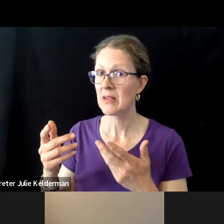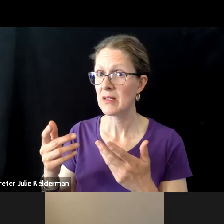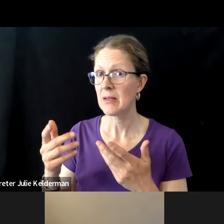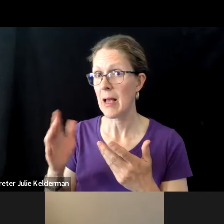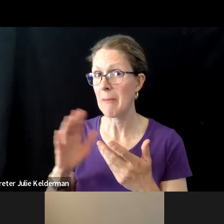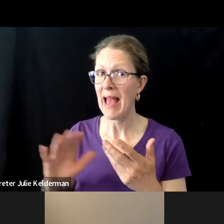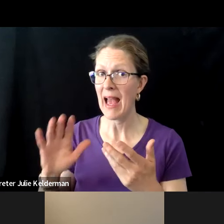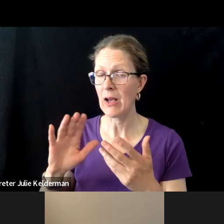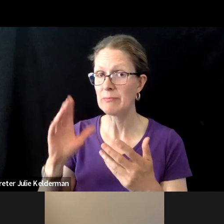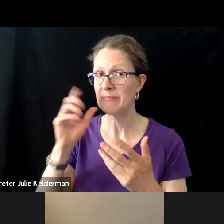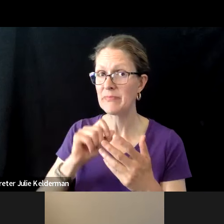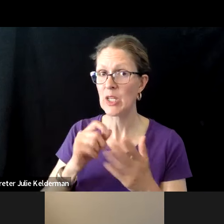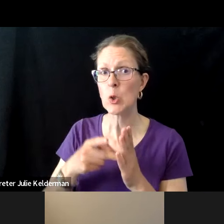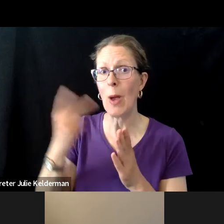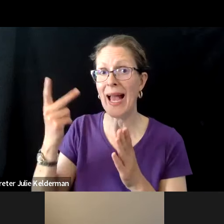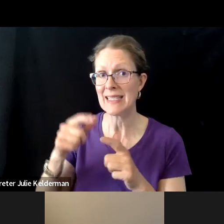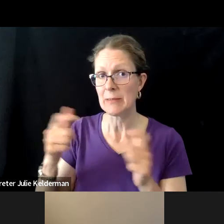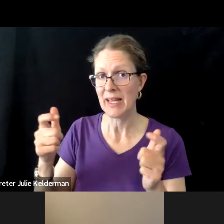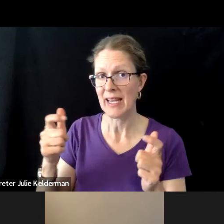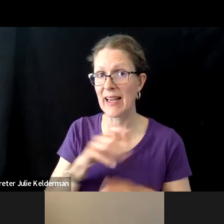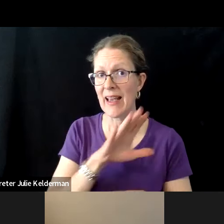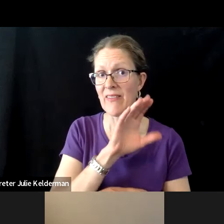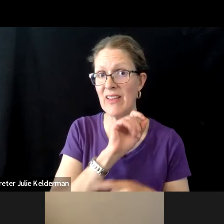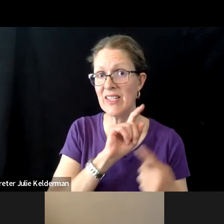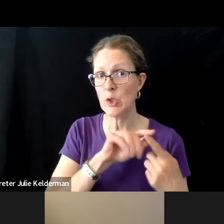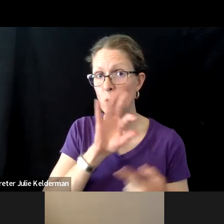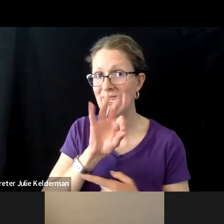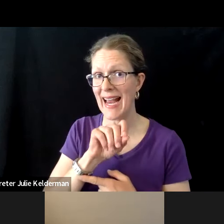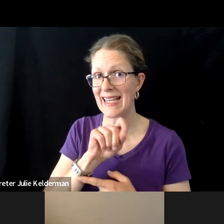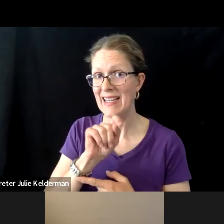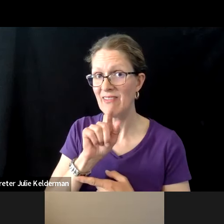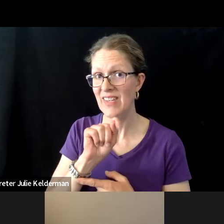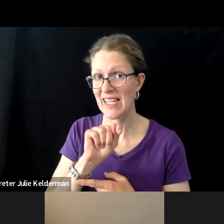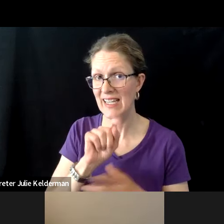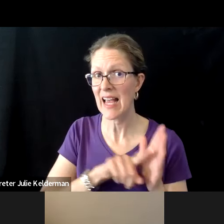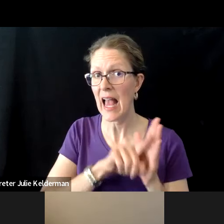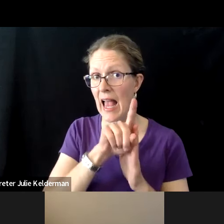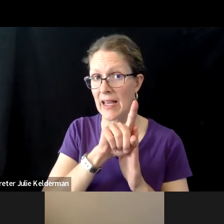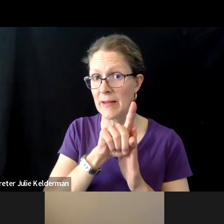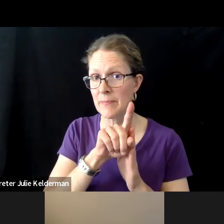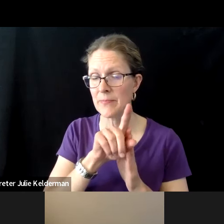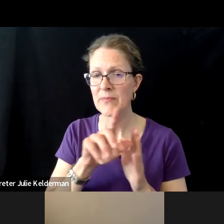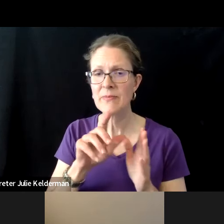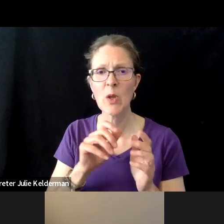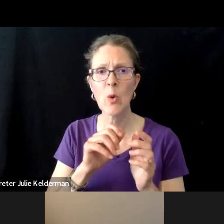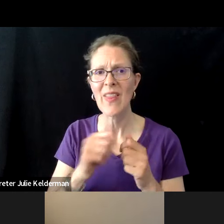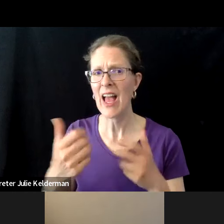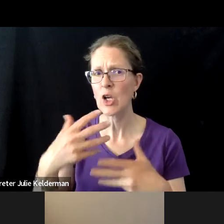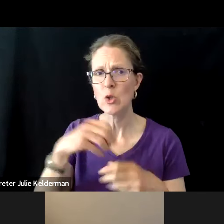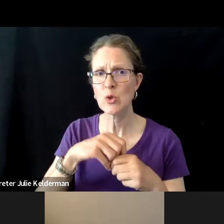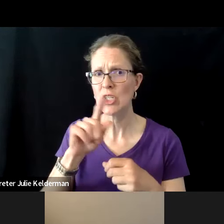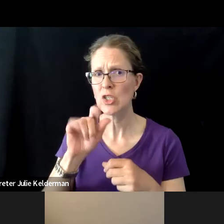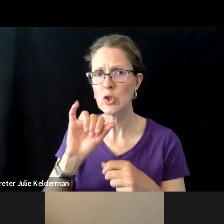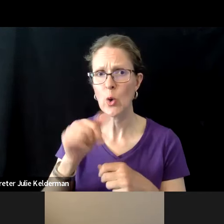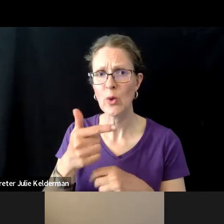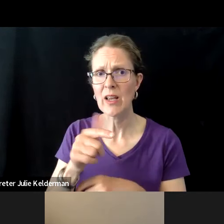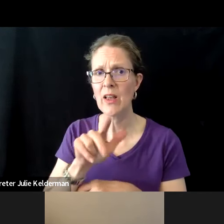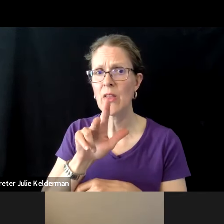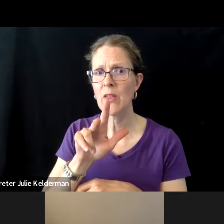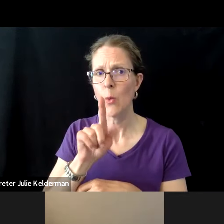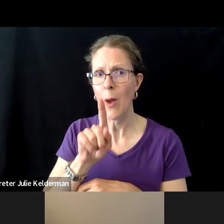They go from about 50 feet to 90 feet being height wise, and from without inclusionary zoning 1.8